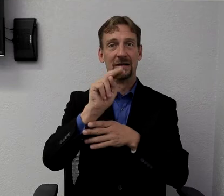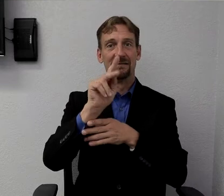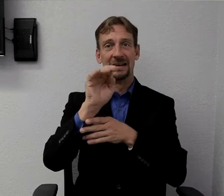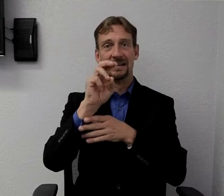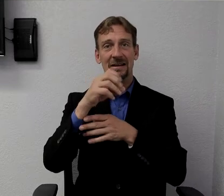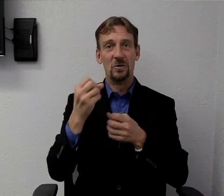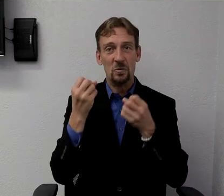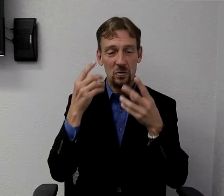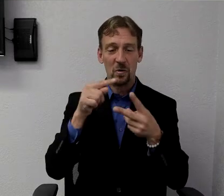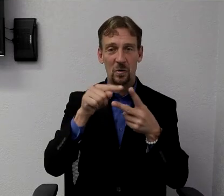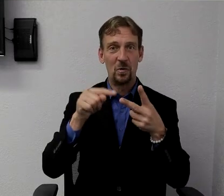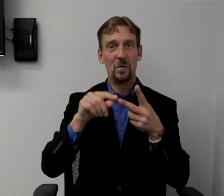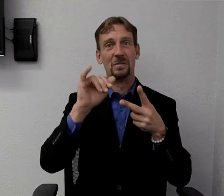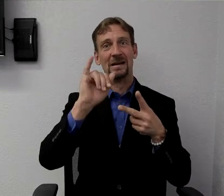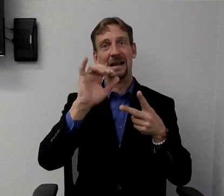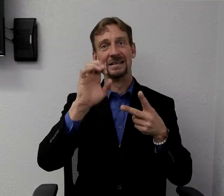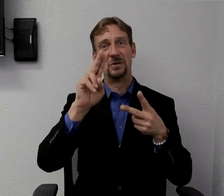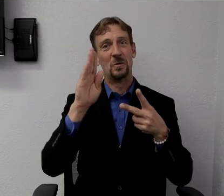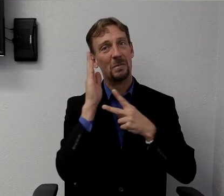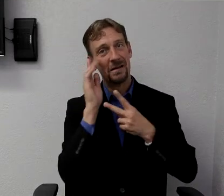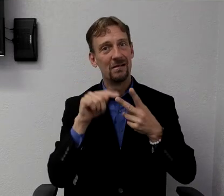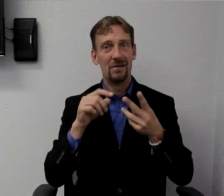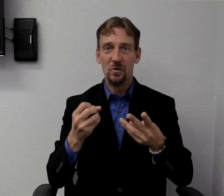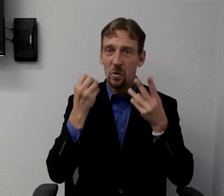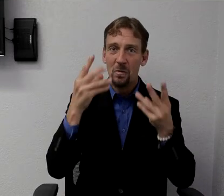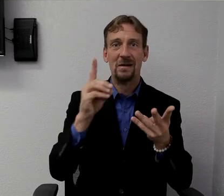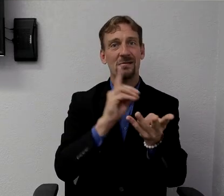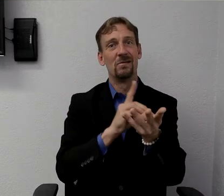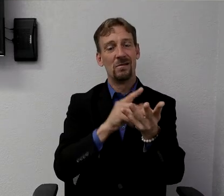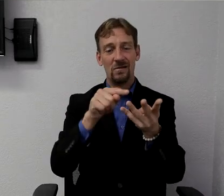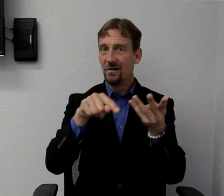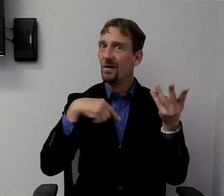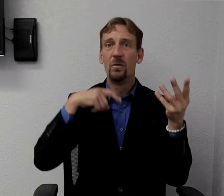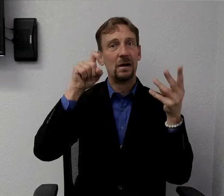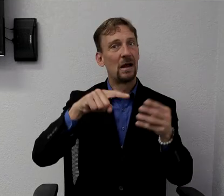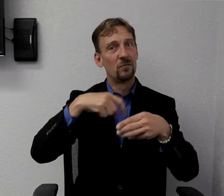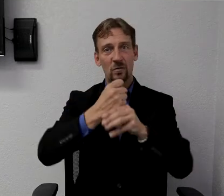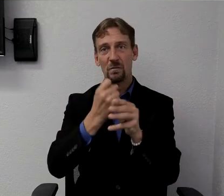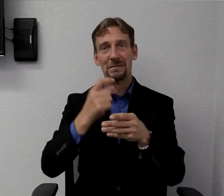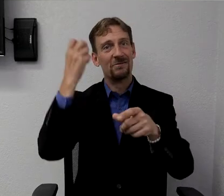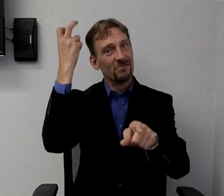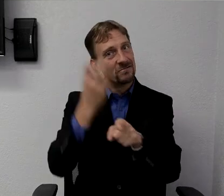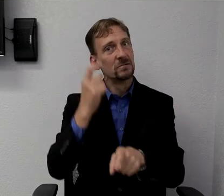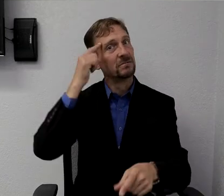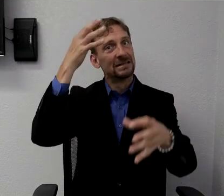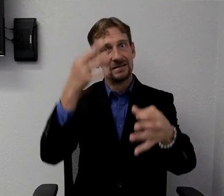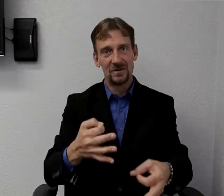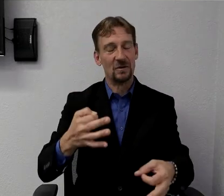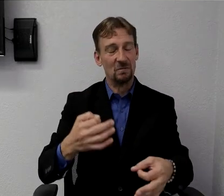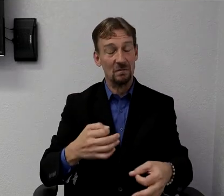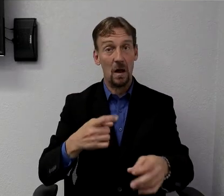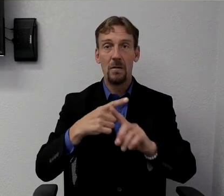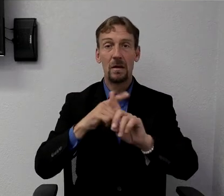that you have to be able to make those, again, incredibly difficult decisions. But anything that we develop will